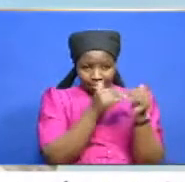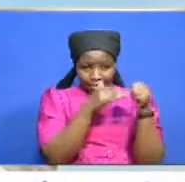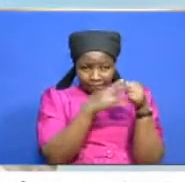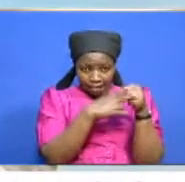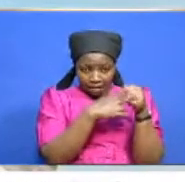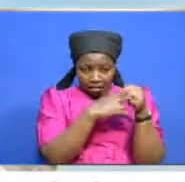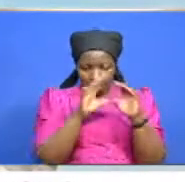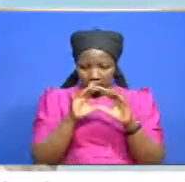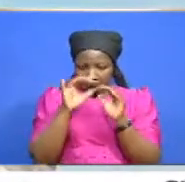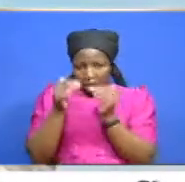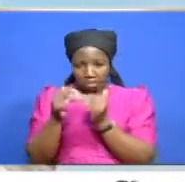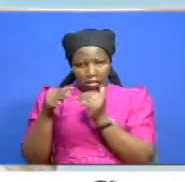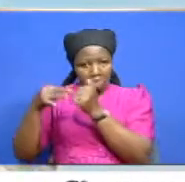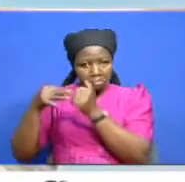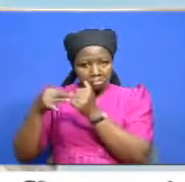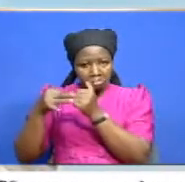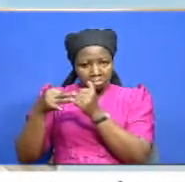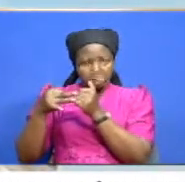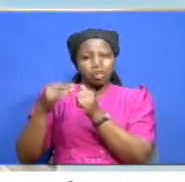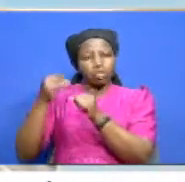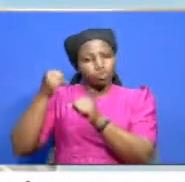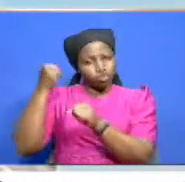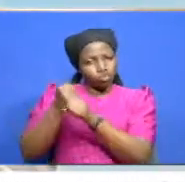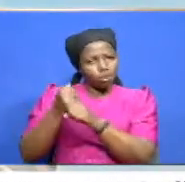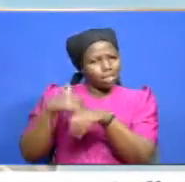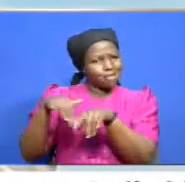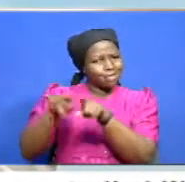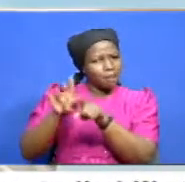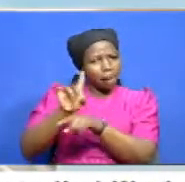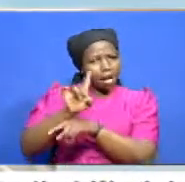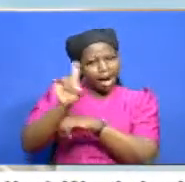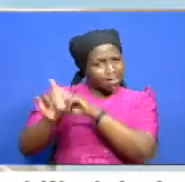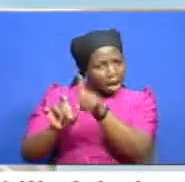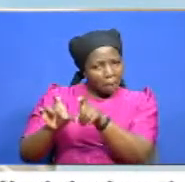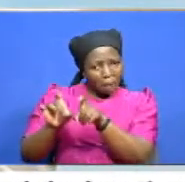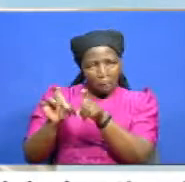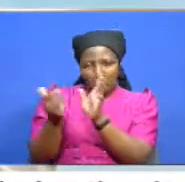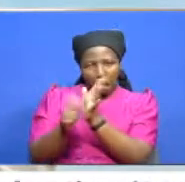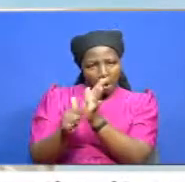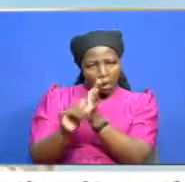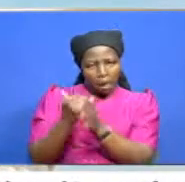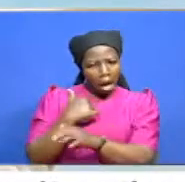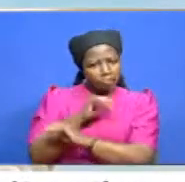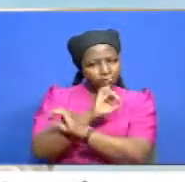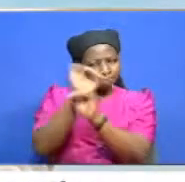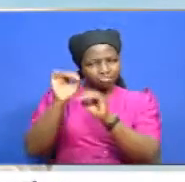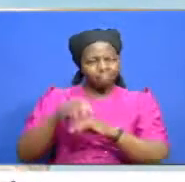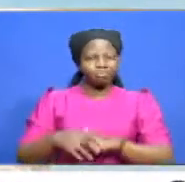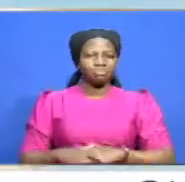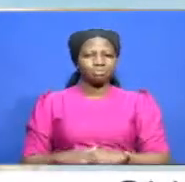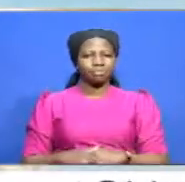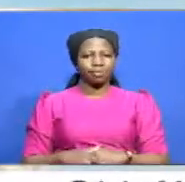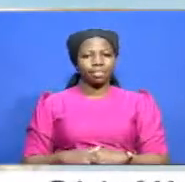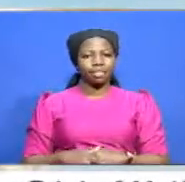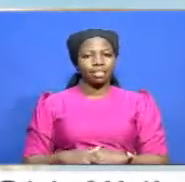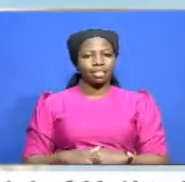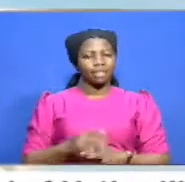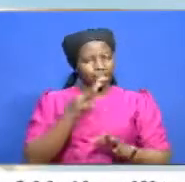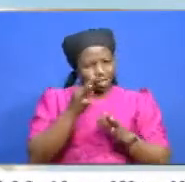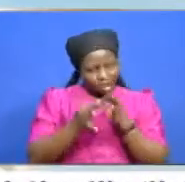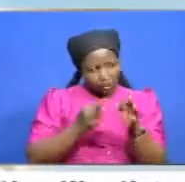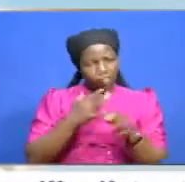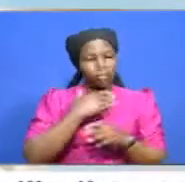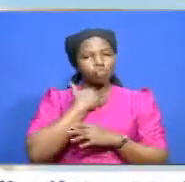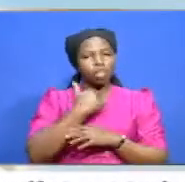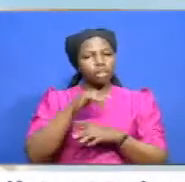the current class 7 and class 8 sit for the same exam. At that point, mm-hmm. at some stage, if we just want to manage